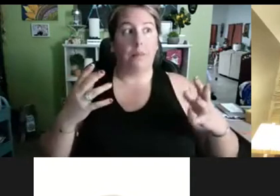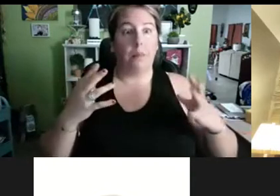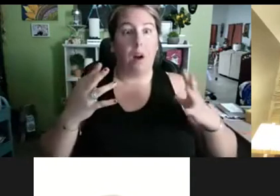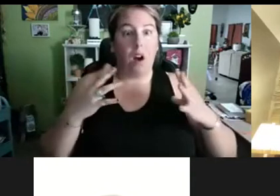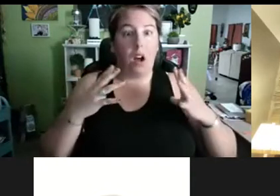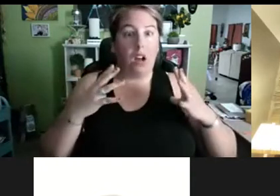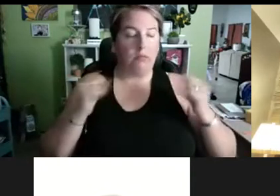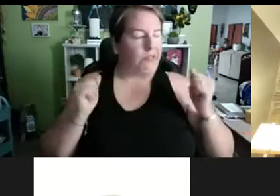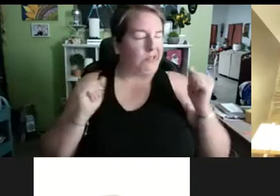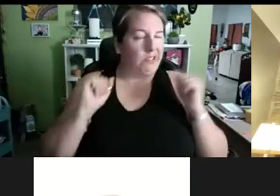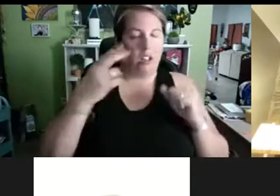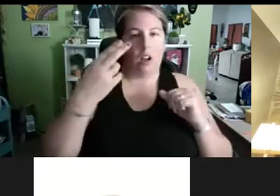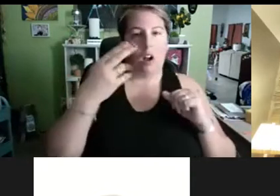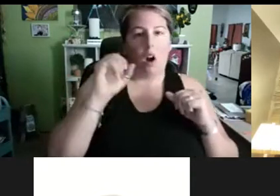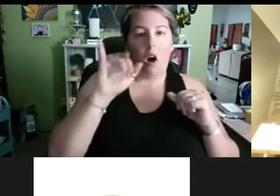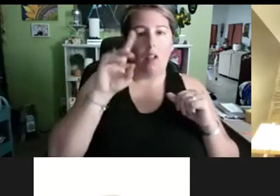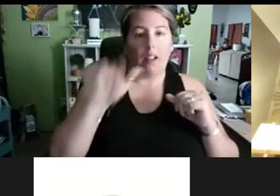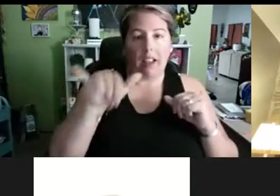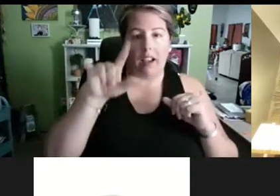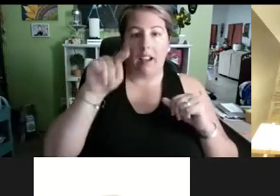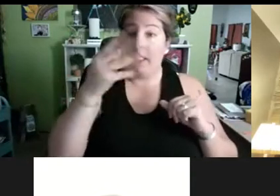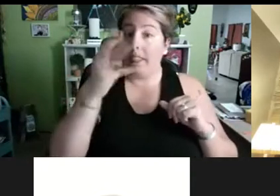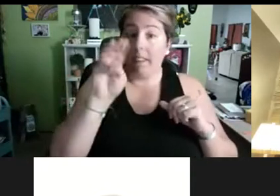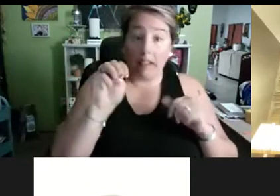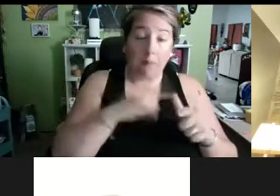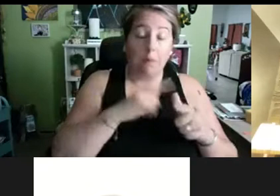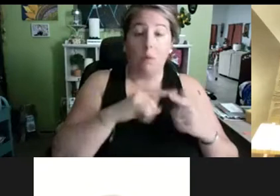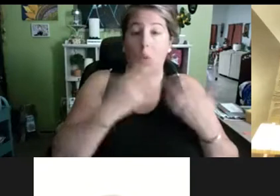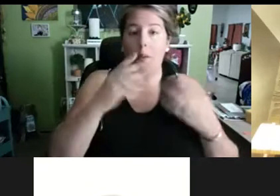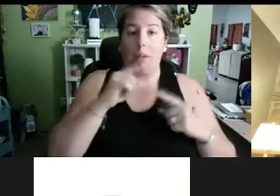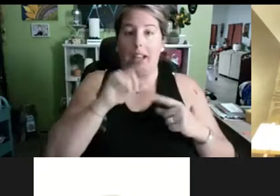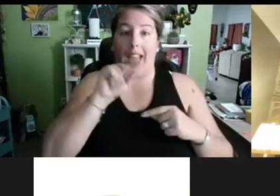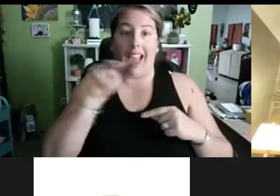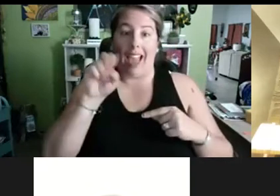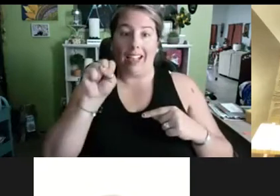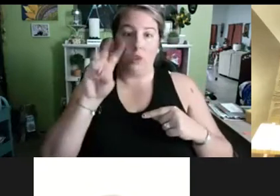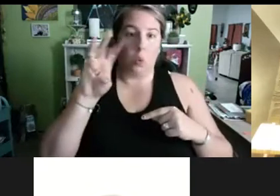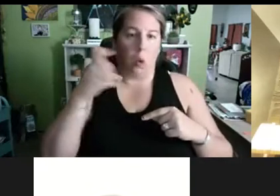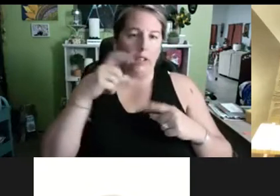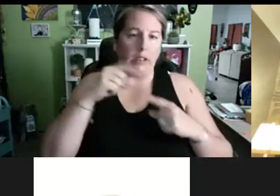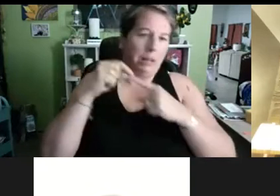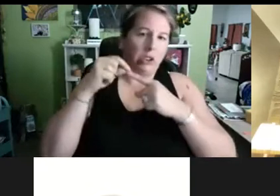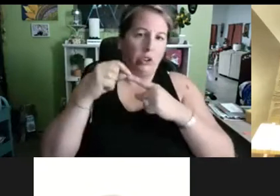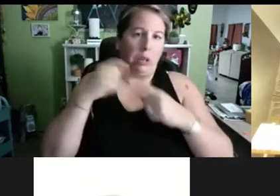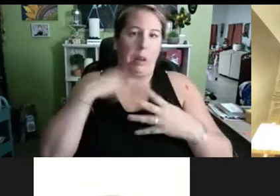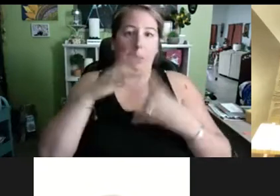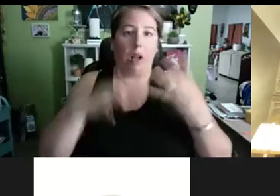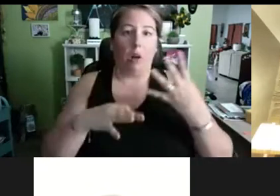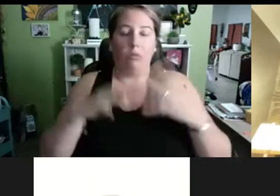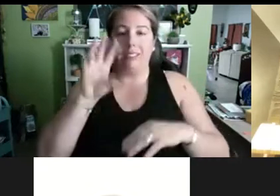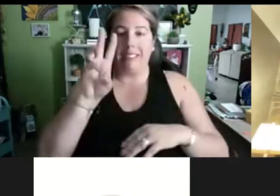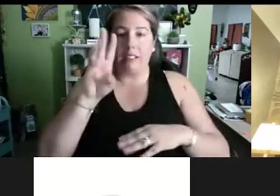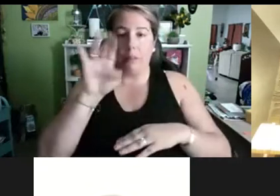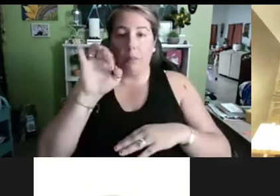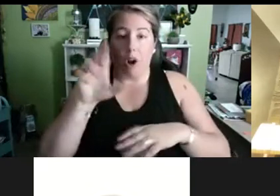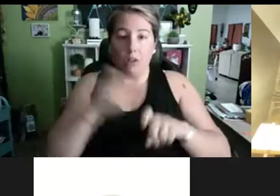could do like a Anne's wax special, and I could pick out 6 different bars that are mine. Or I could do like the